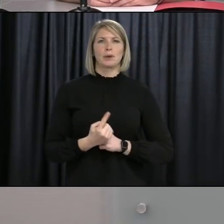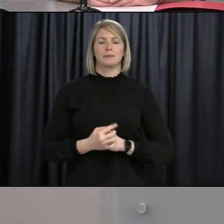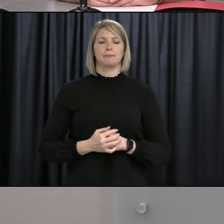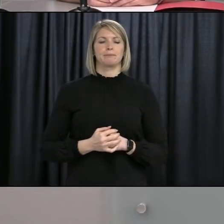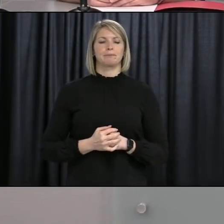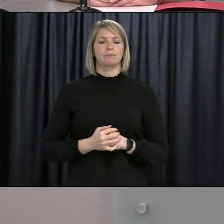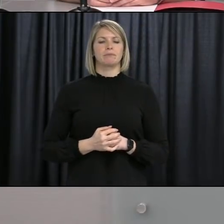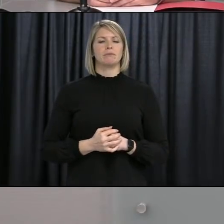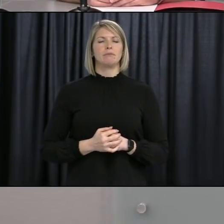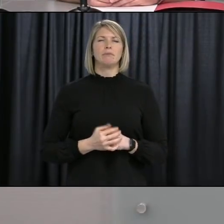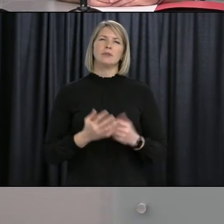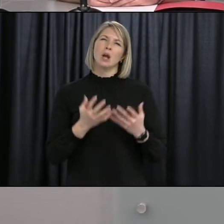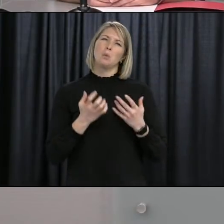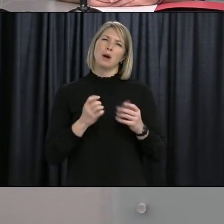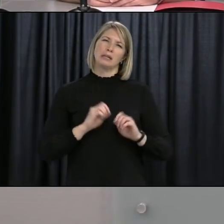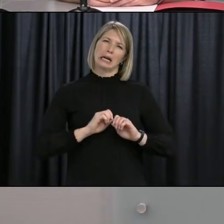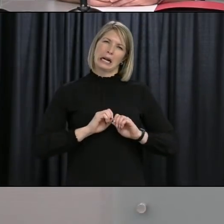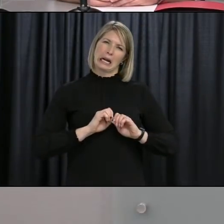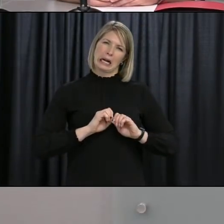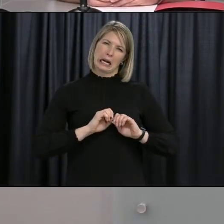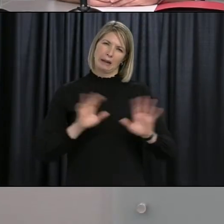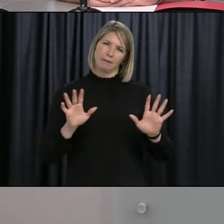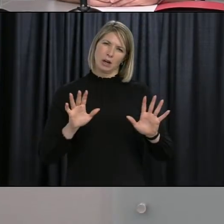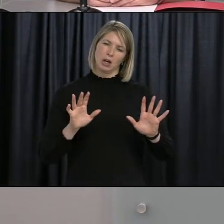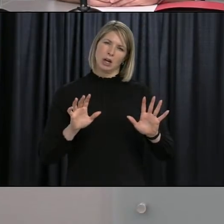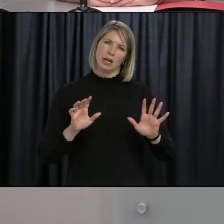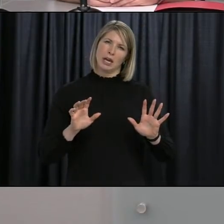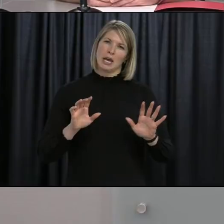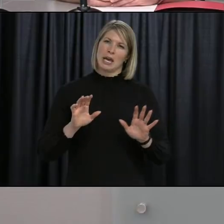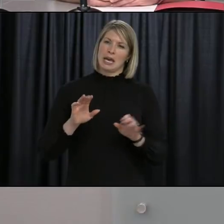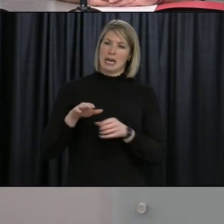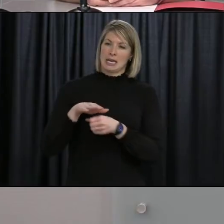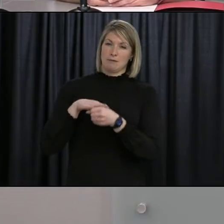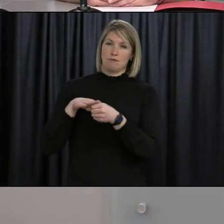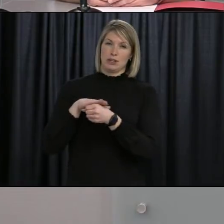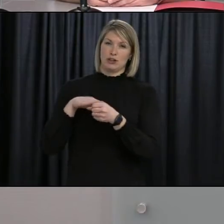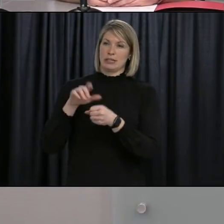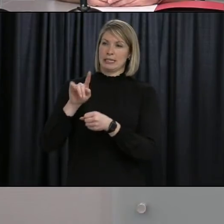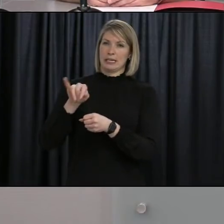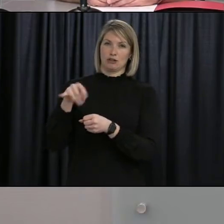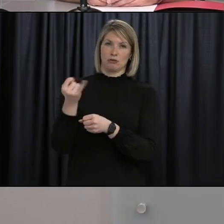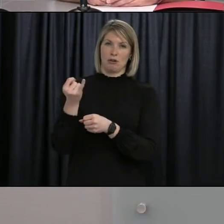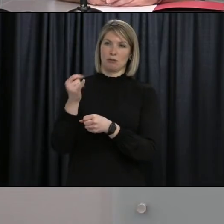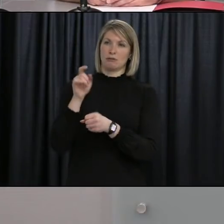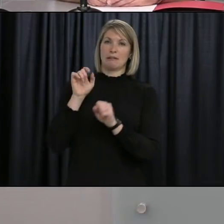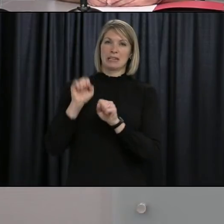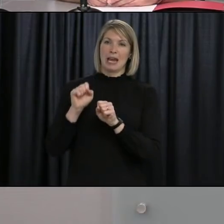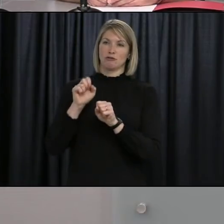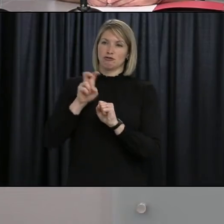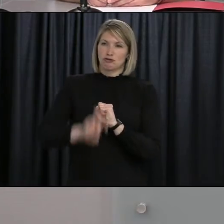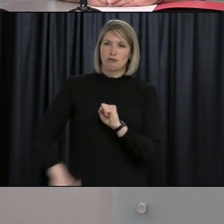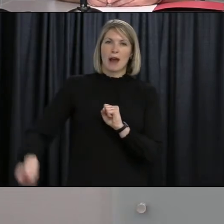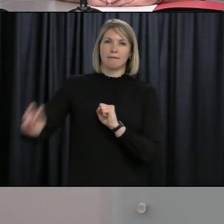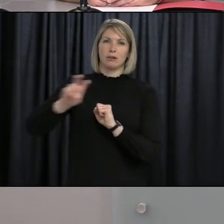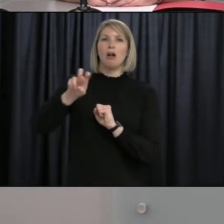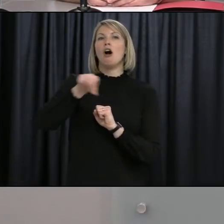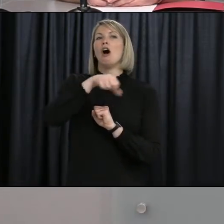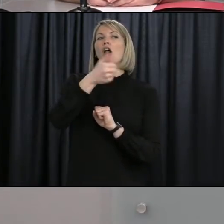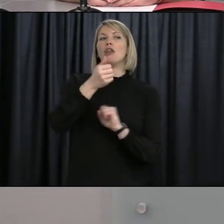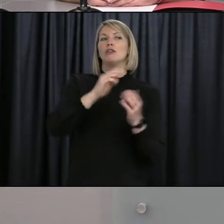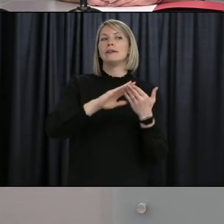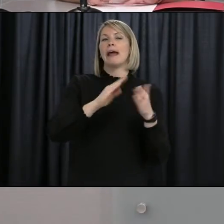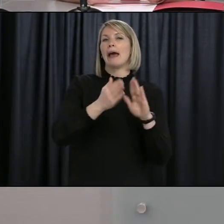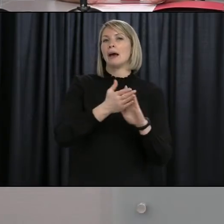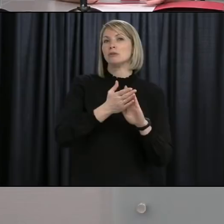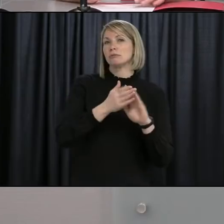Just to be clear, should people in the metro area be traveling to other areas of the province? And if you could just go over the protocols for bubbles one